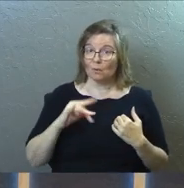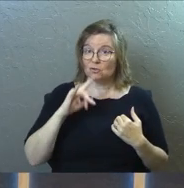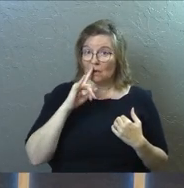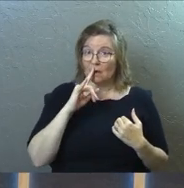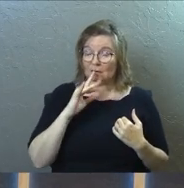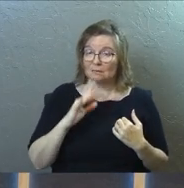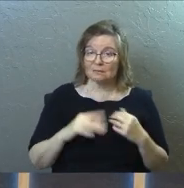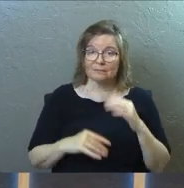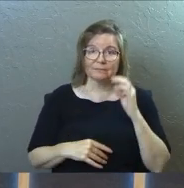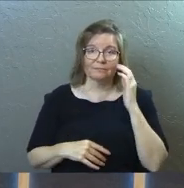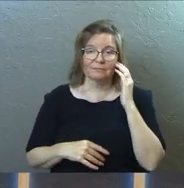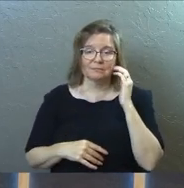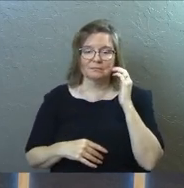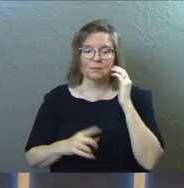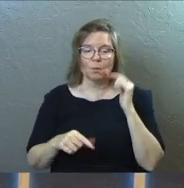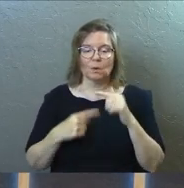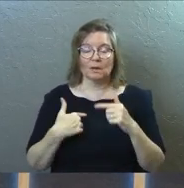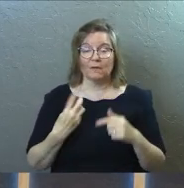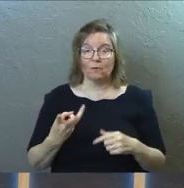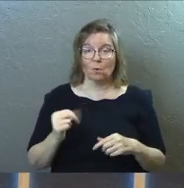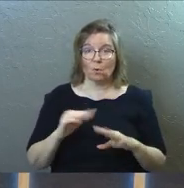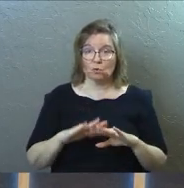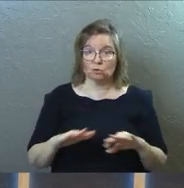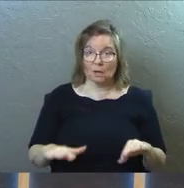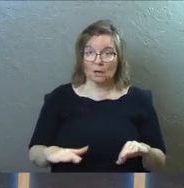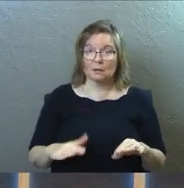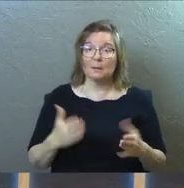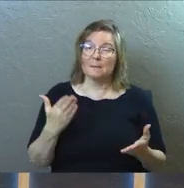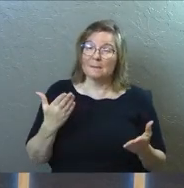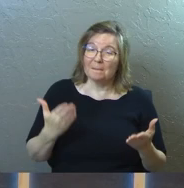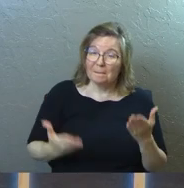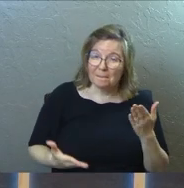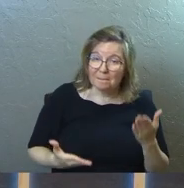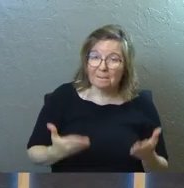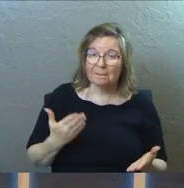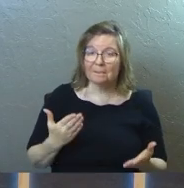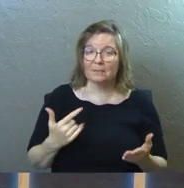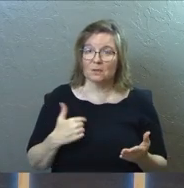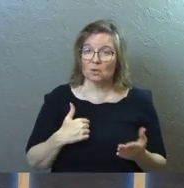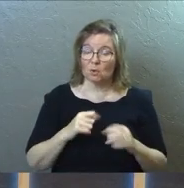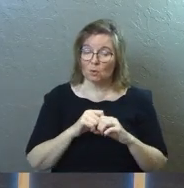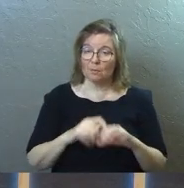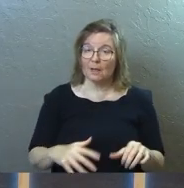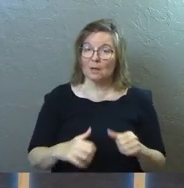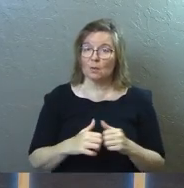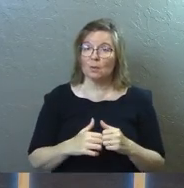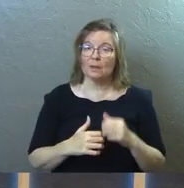child. And when you had your own child, maybe you were